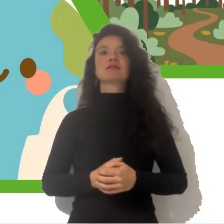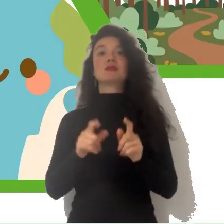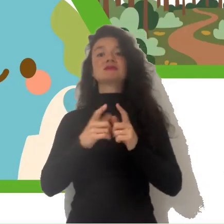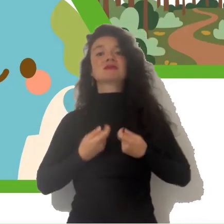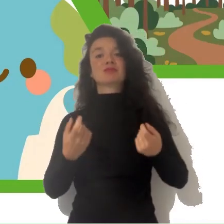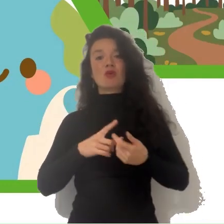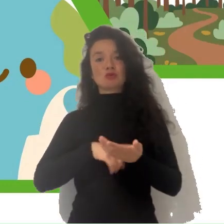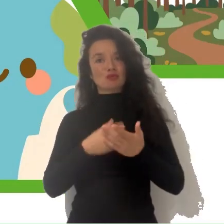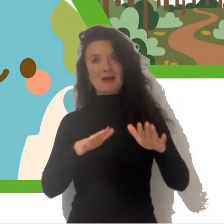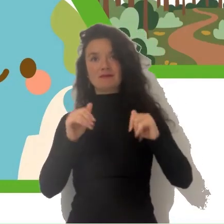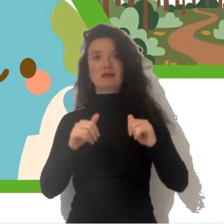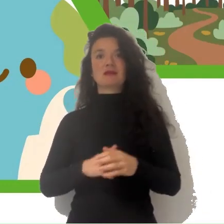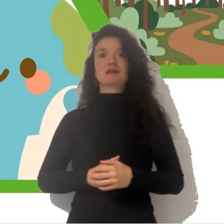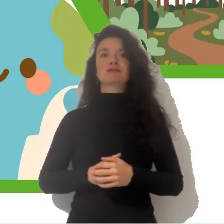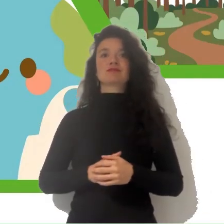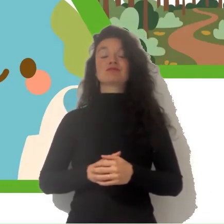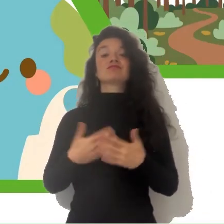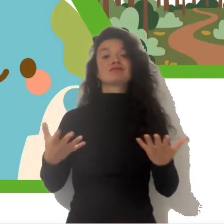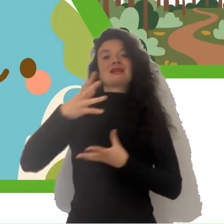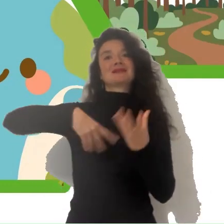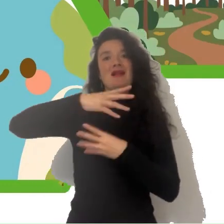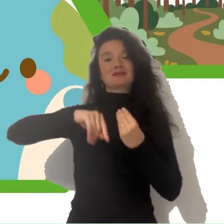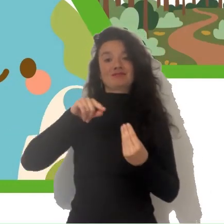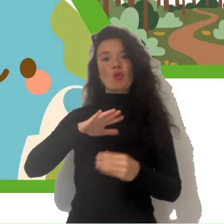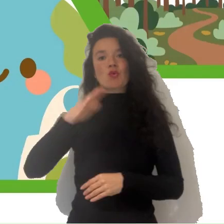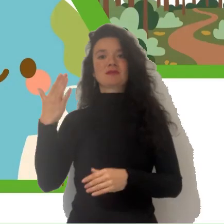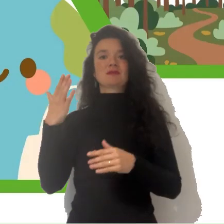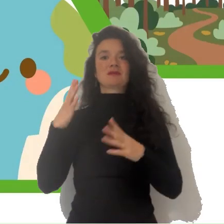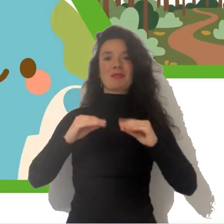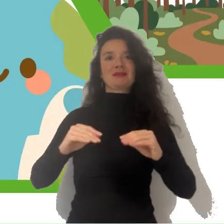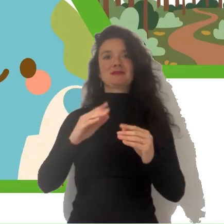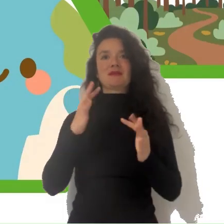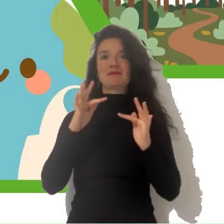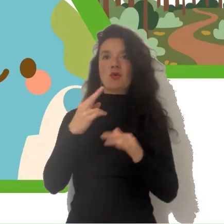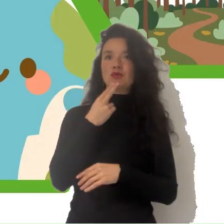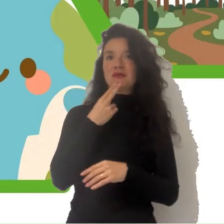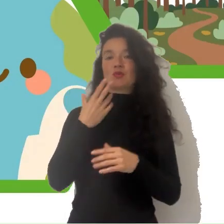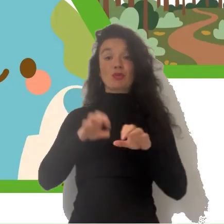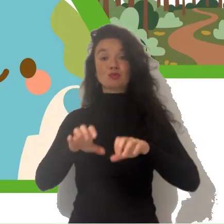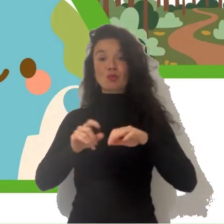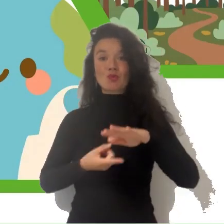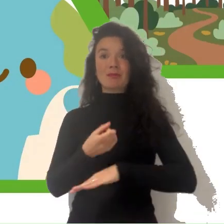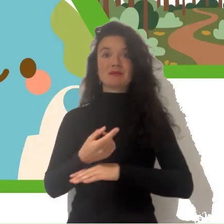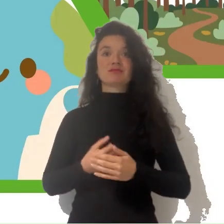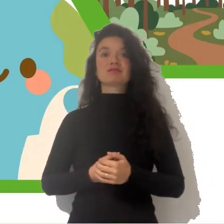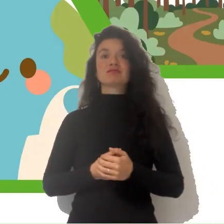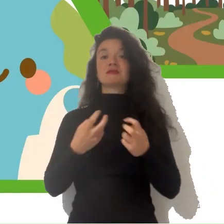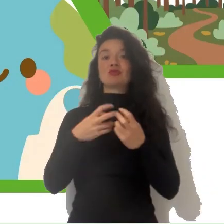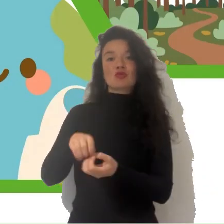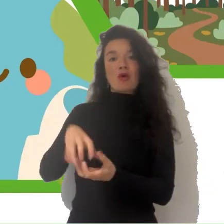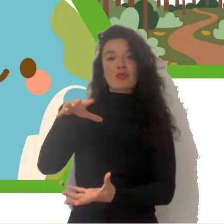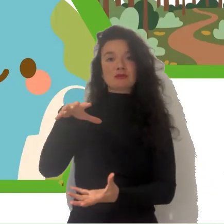avoid wasting resources. Also, recycling is another practice of sustainable consumption